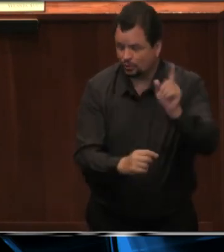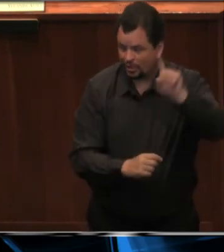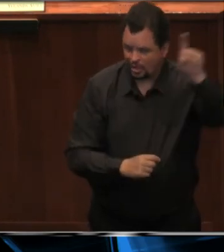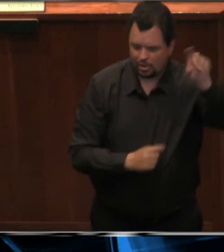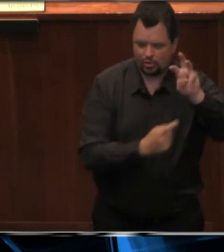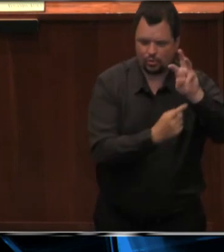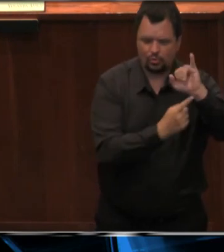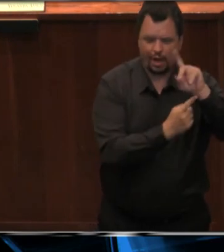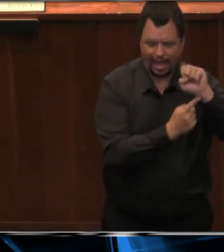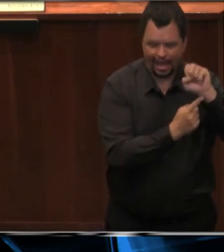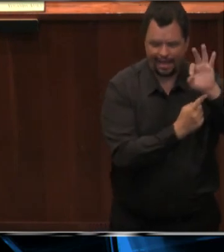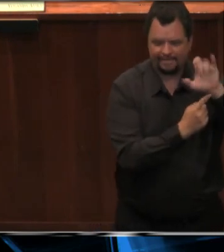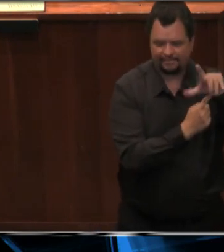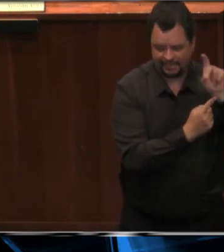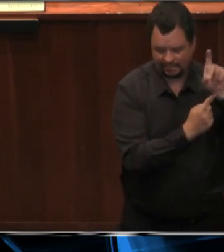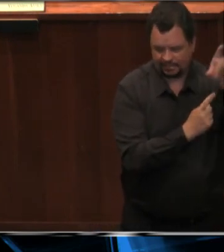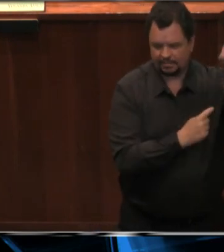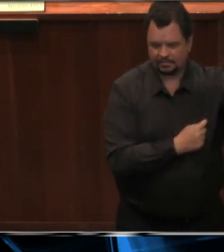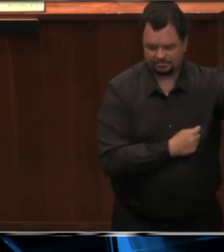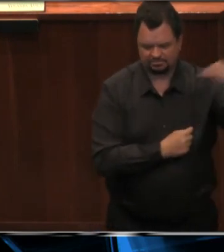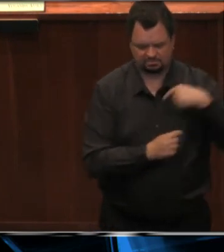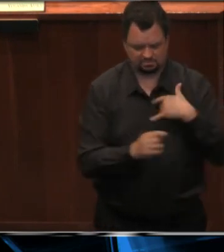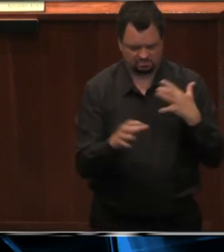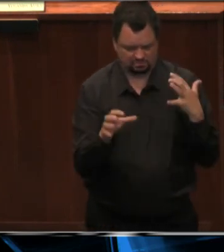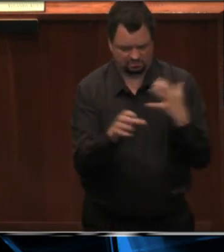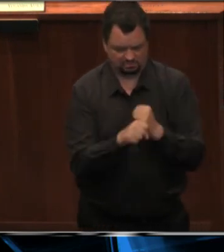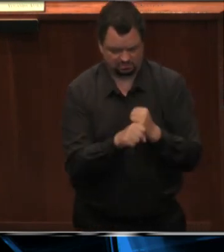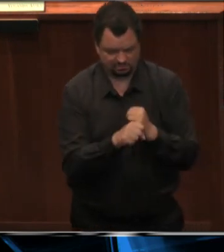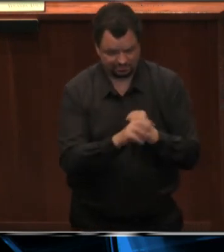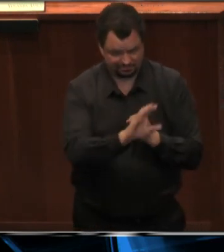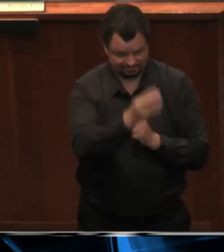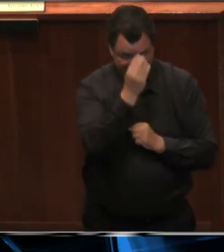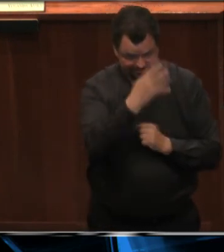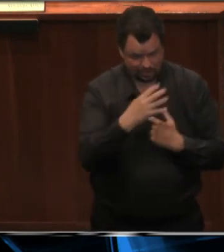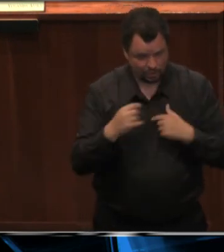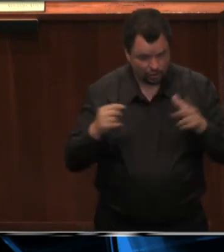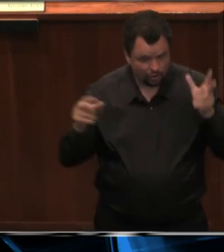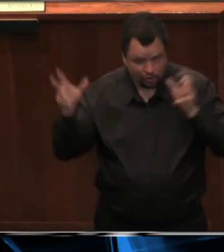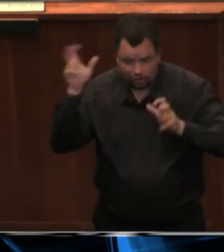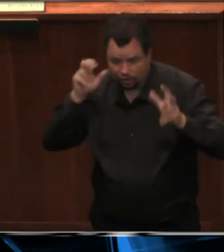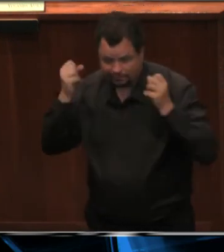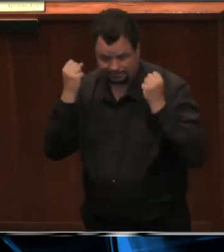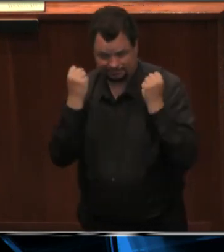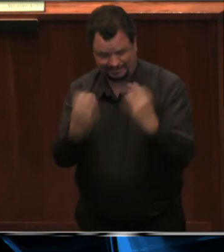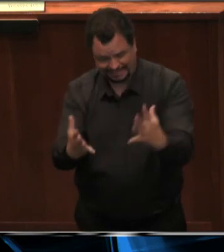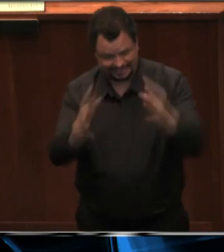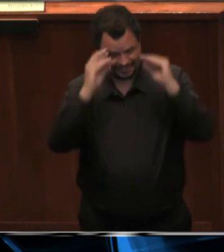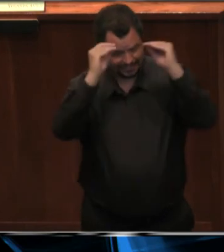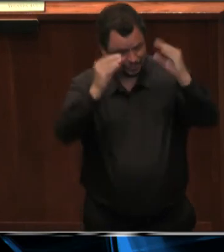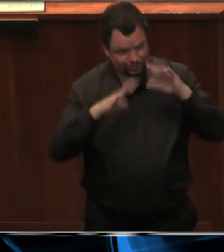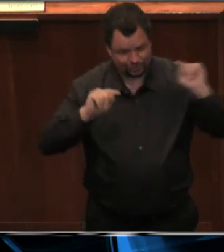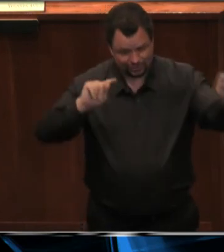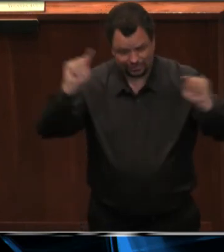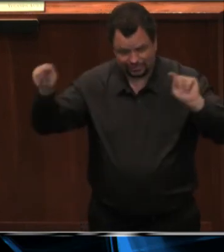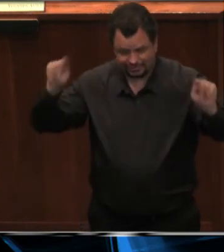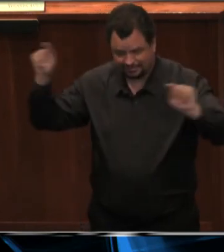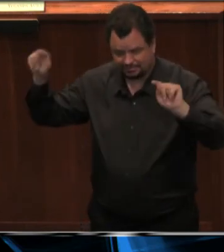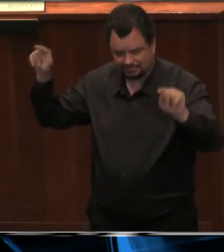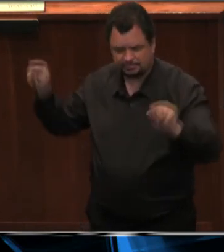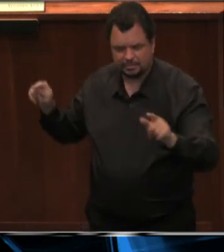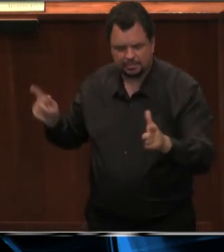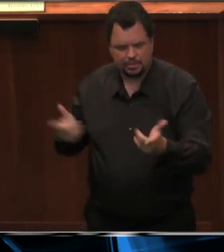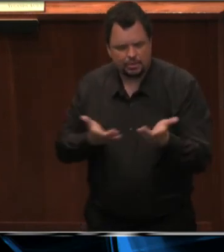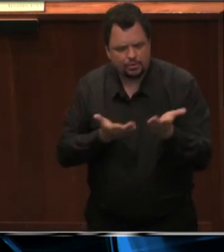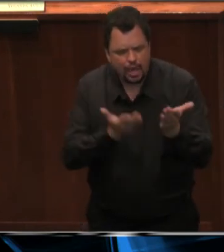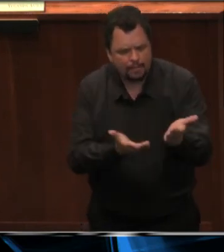the point. You've heard from a lot of teachers today, and what we're asking for as a community is for your recommendations to become requirements. We really